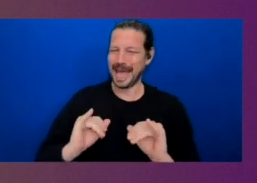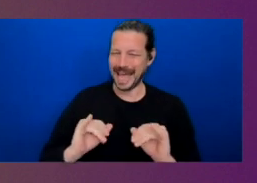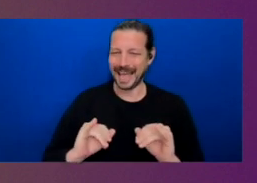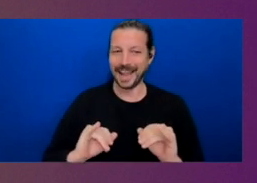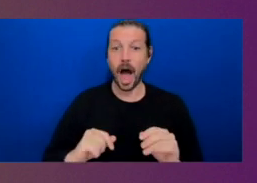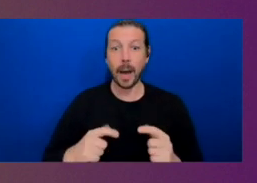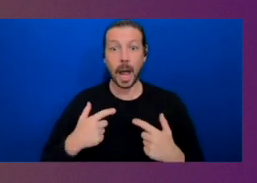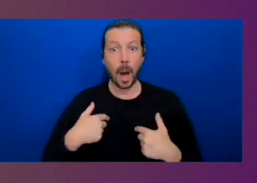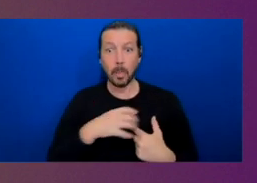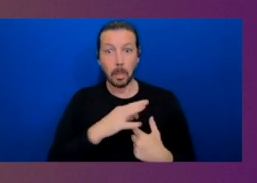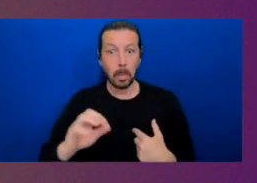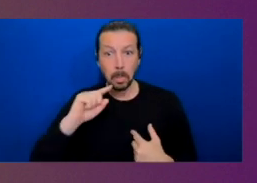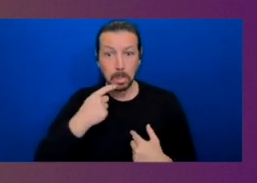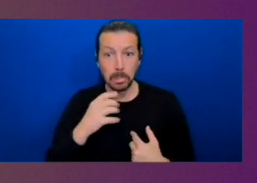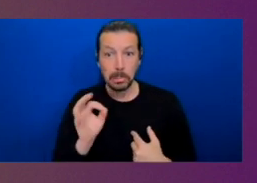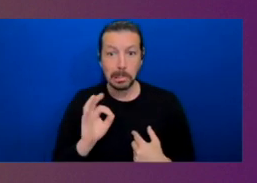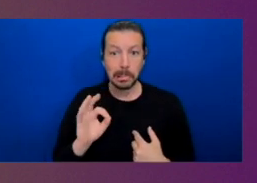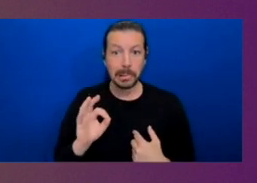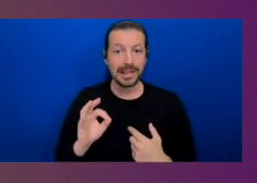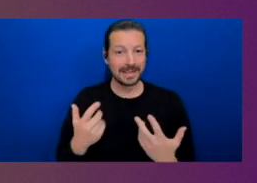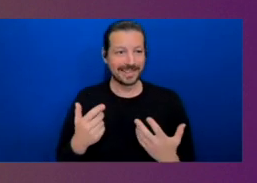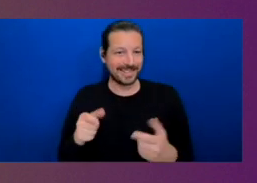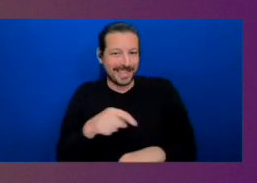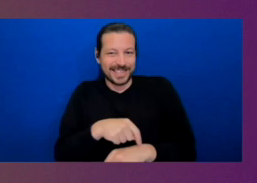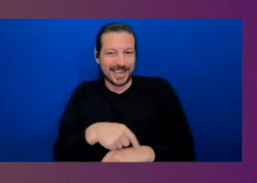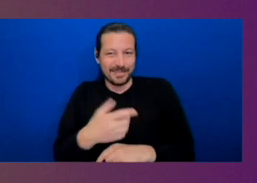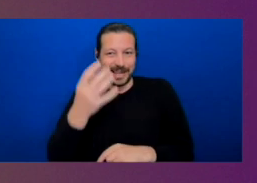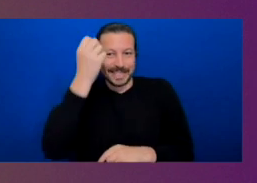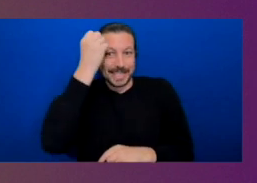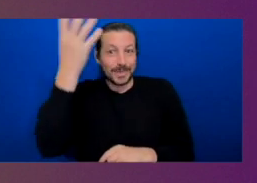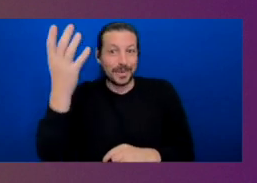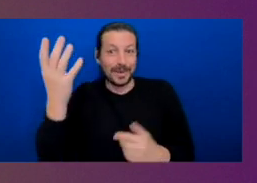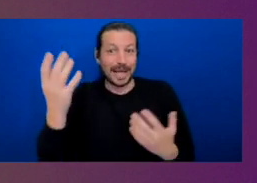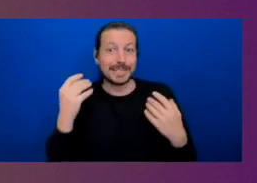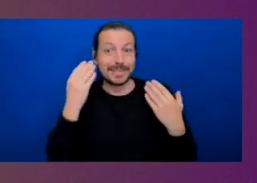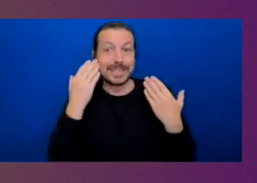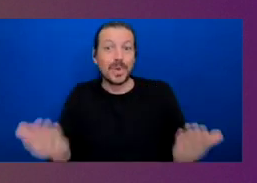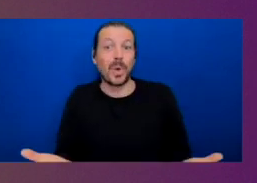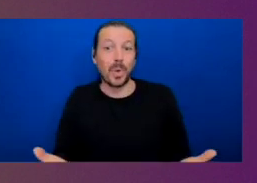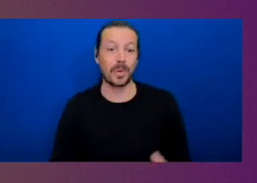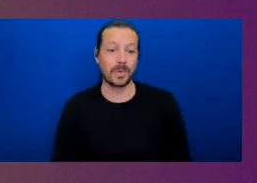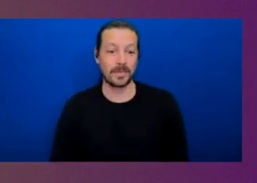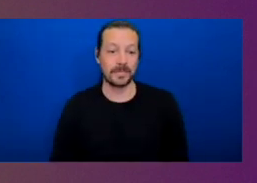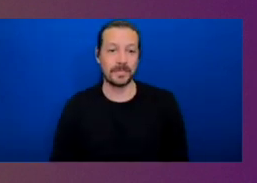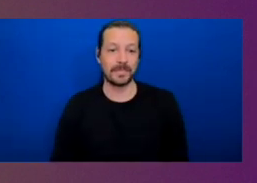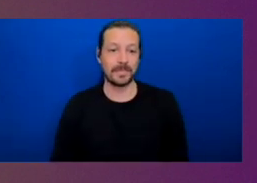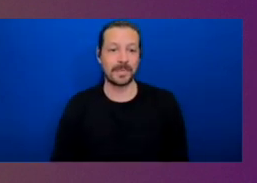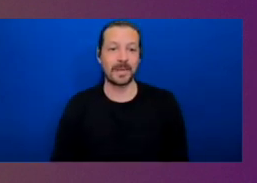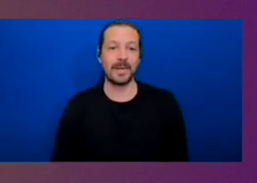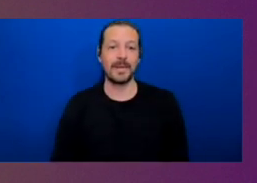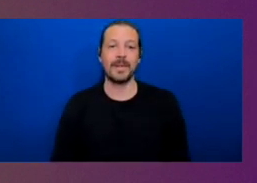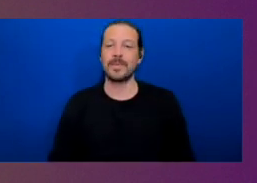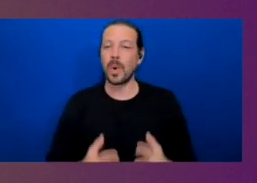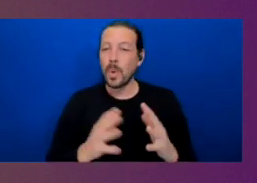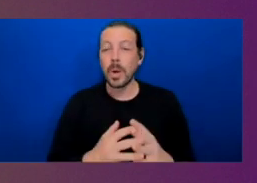because I had any bad intent. I just didn't know any better. And just read one blog